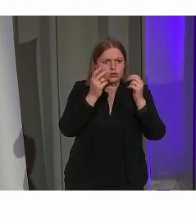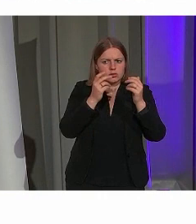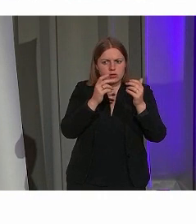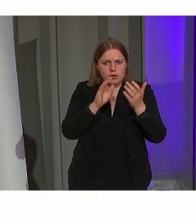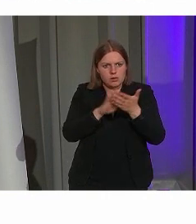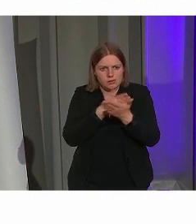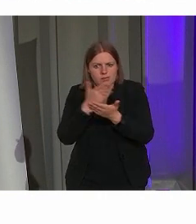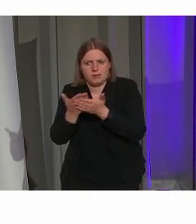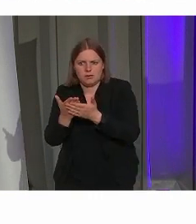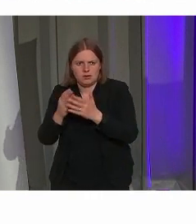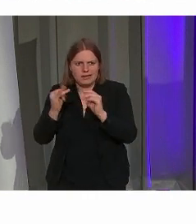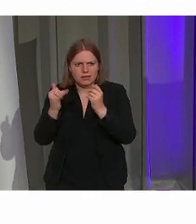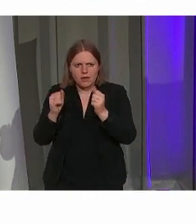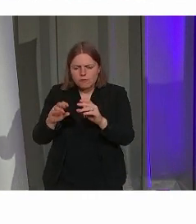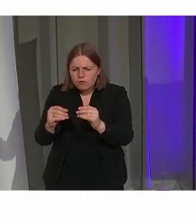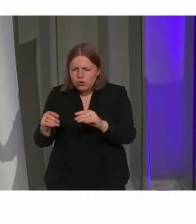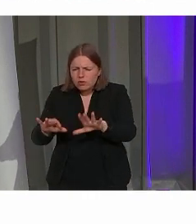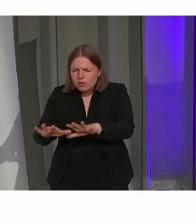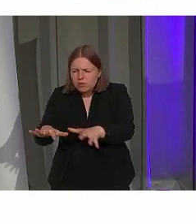make the